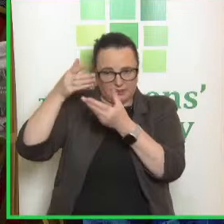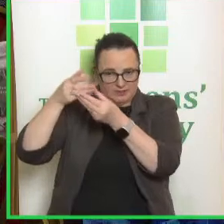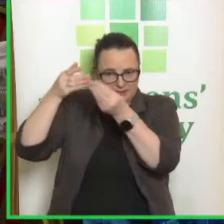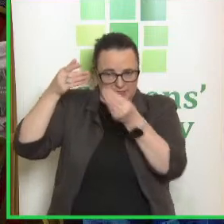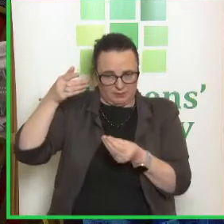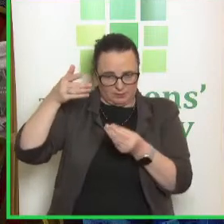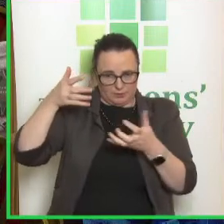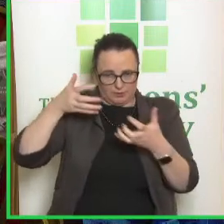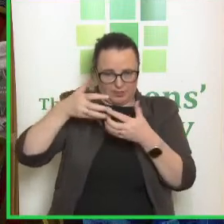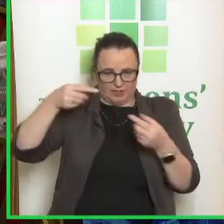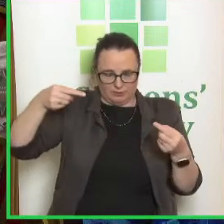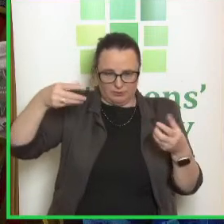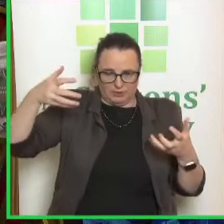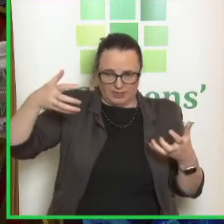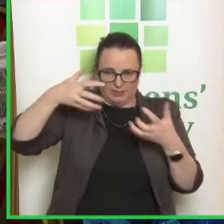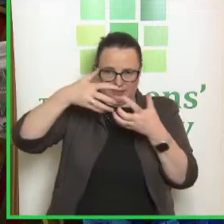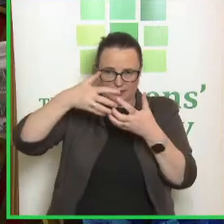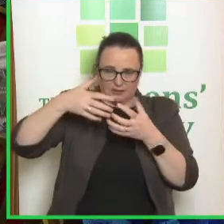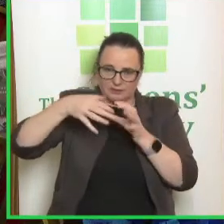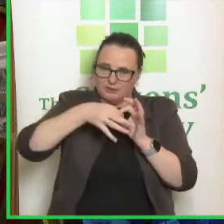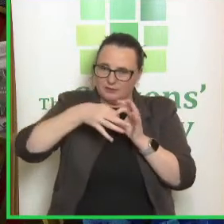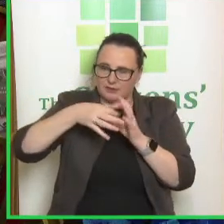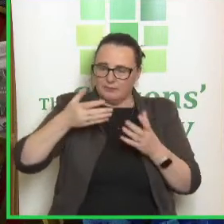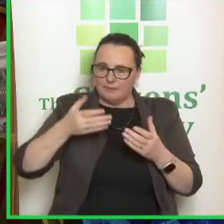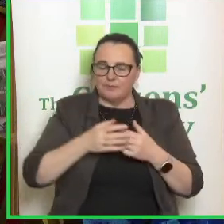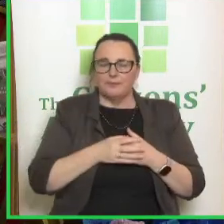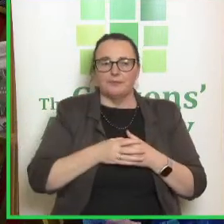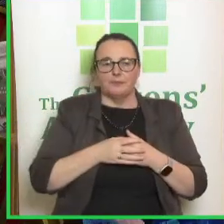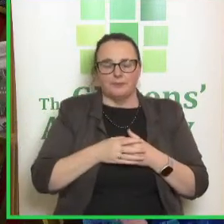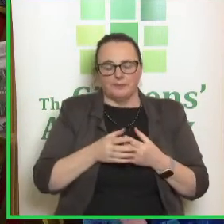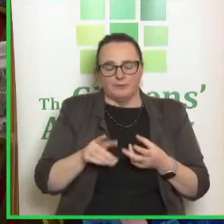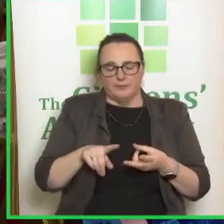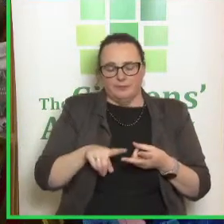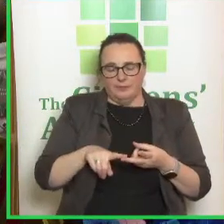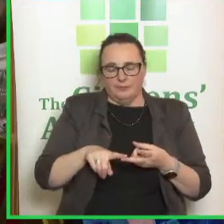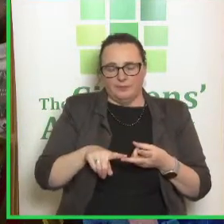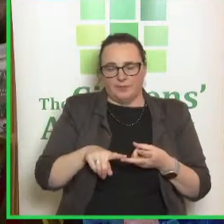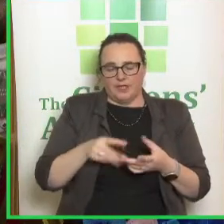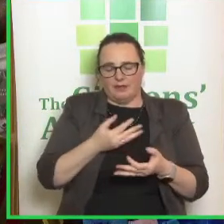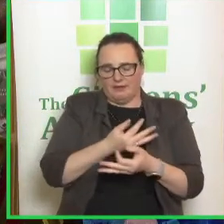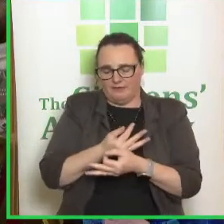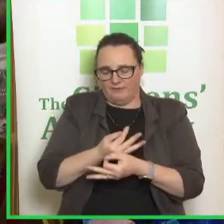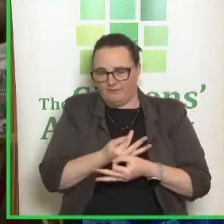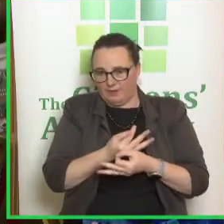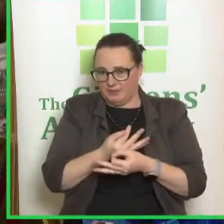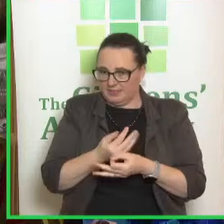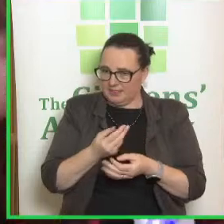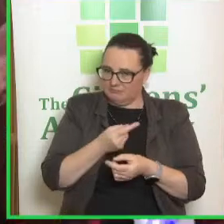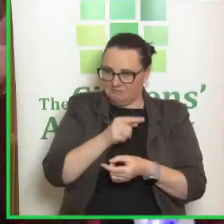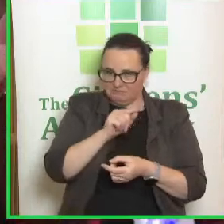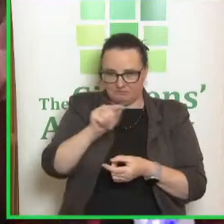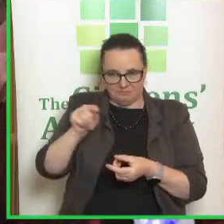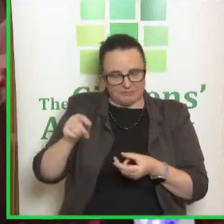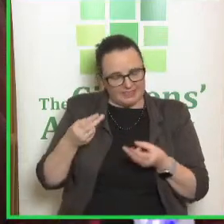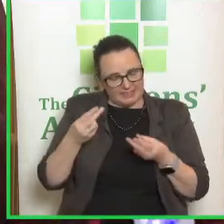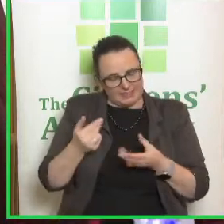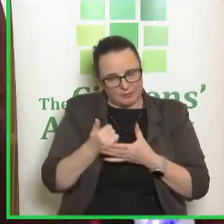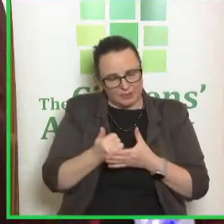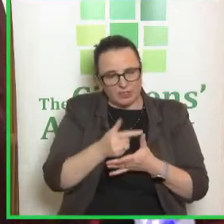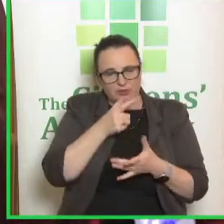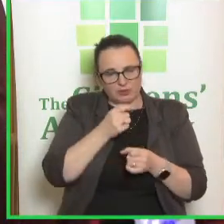Secondly, I just want to say that families really need support, because you talked about